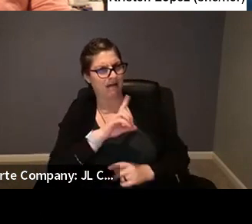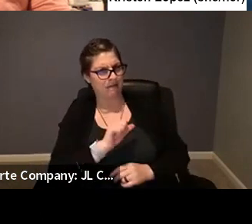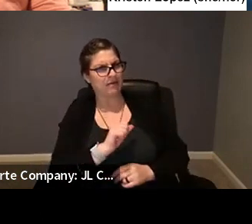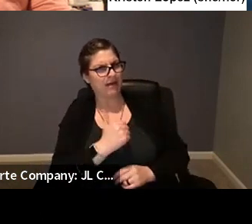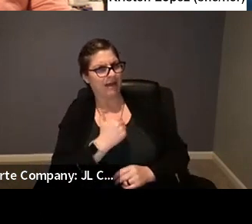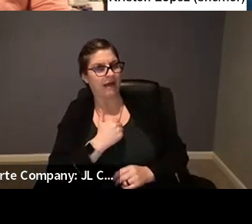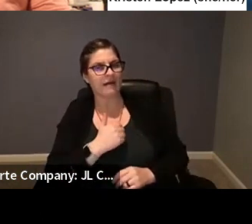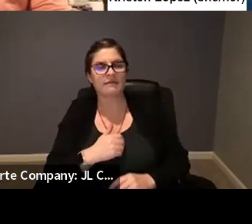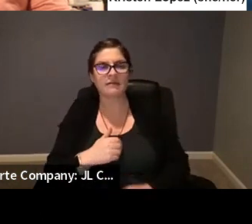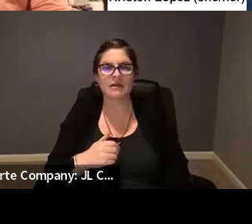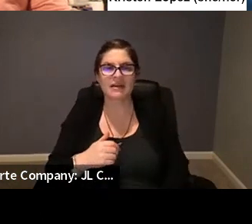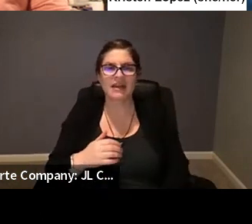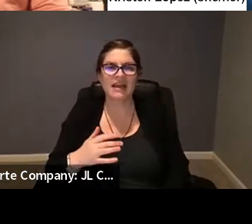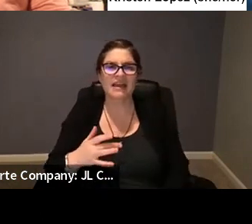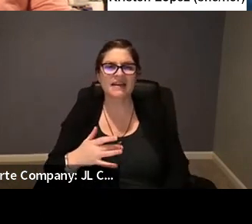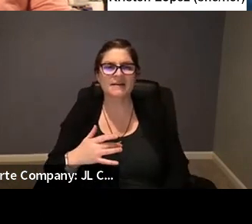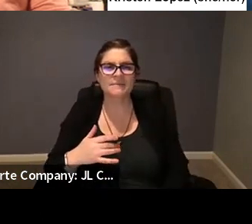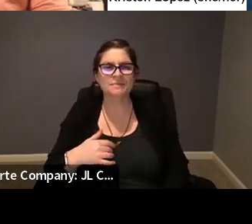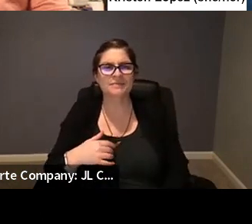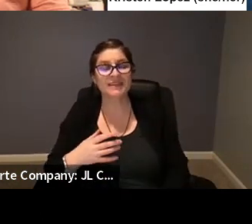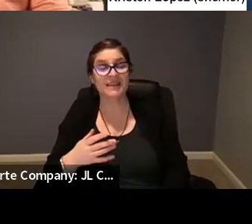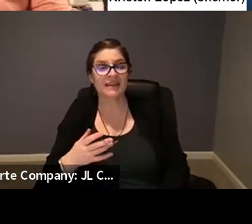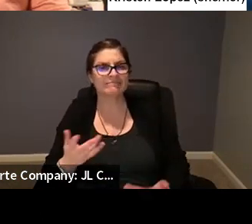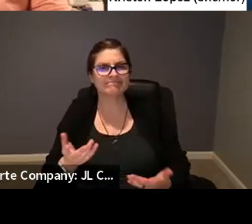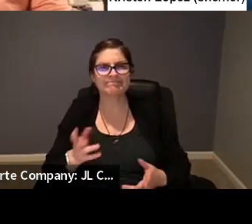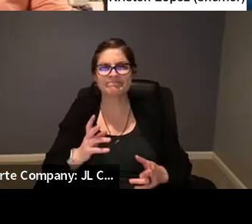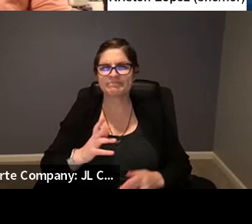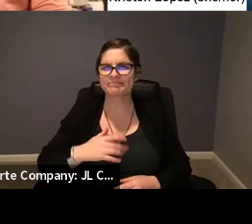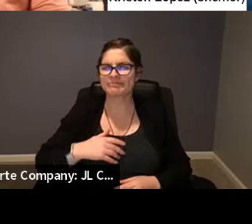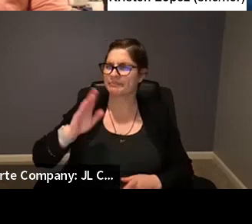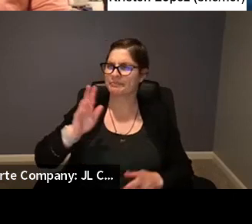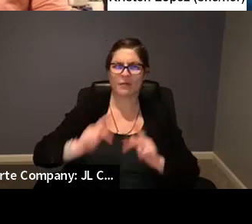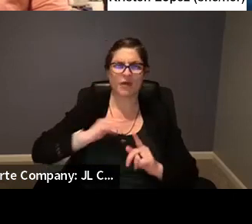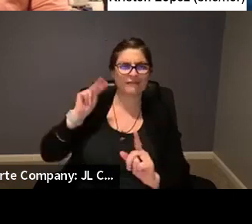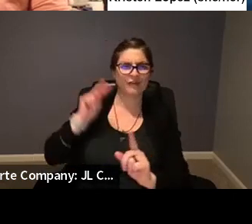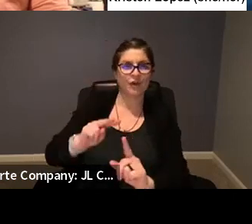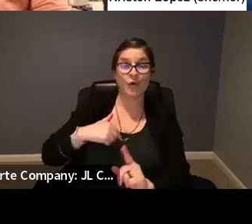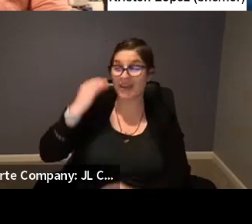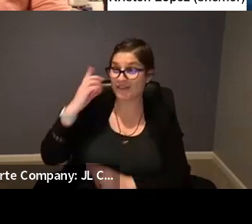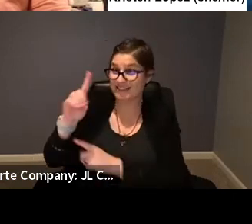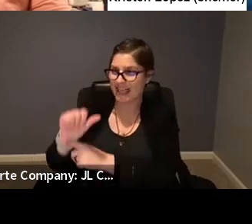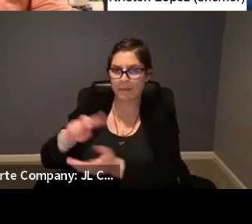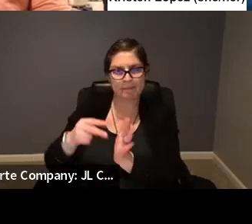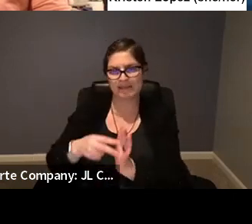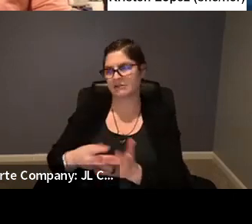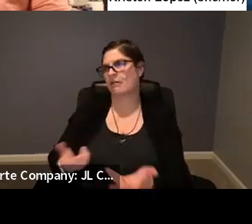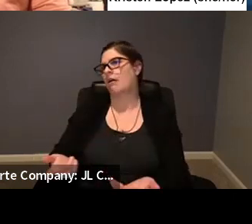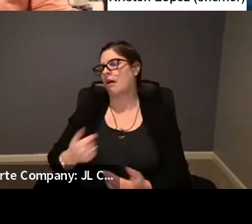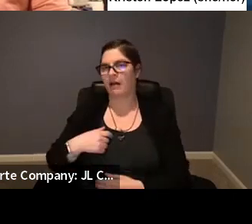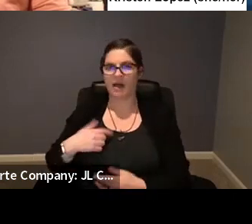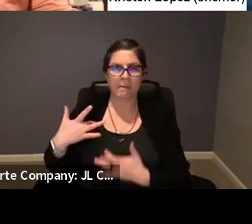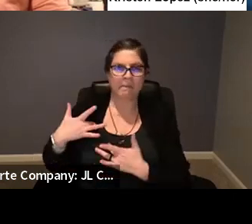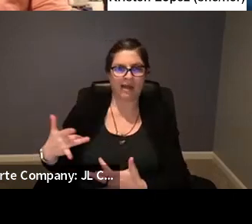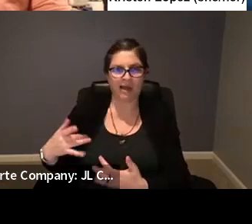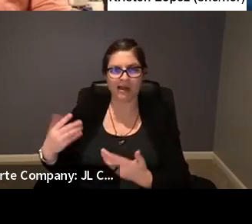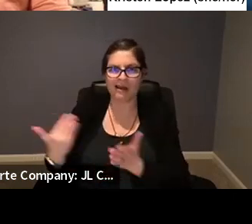unfairly attributed as, you know, disabled people are inherently sickly. You know, so I'd always kind of prided myself on being incredibly healthy. And once